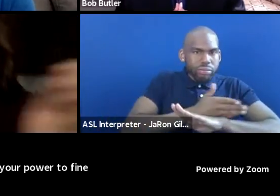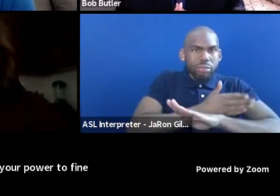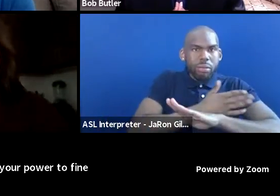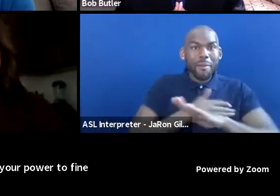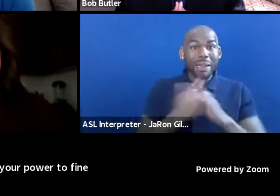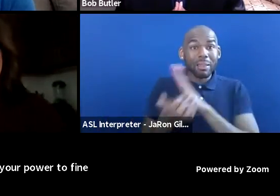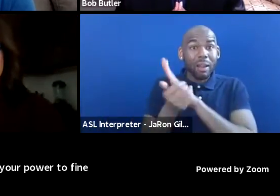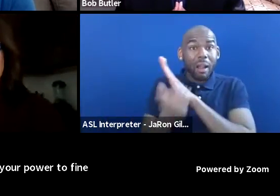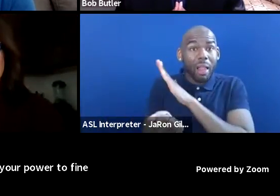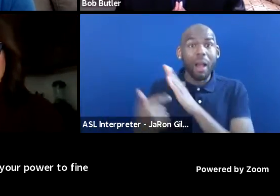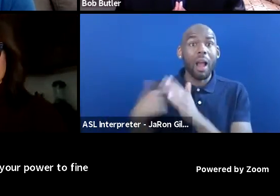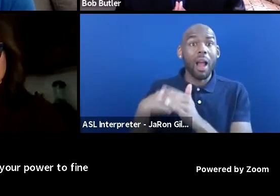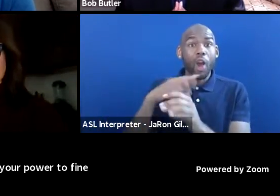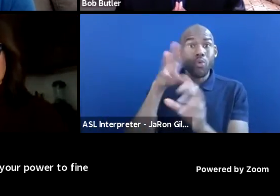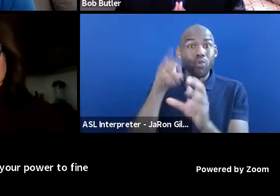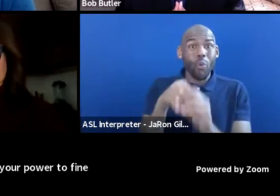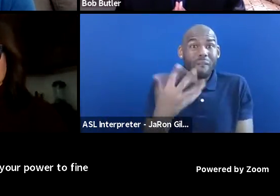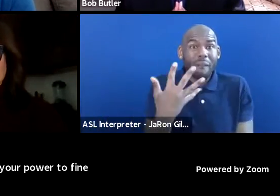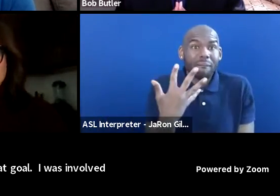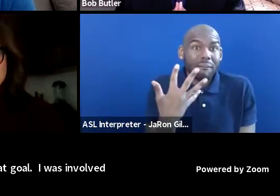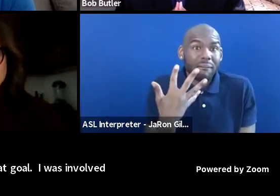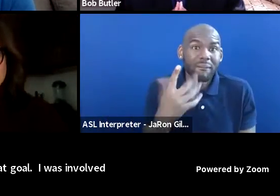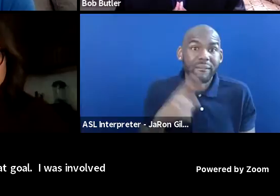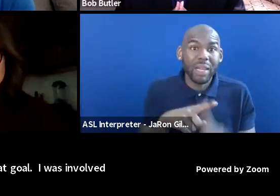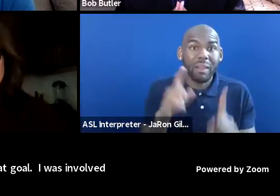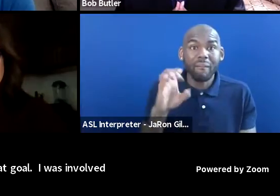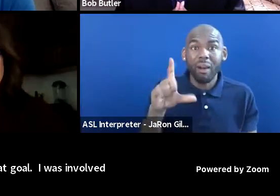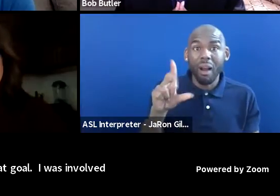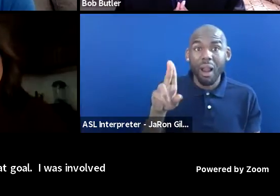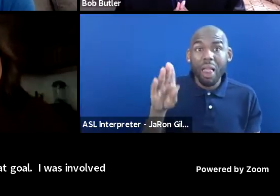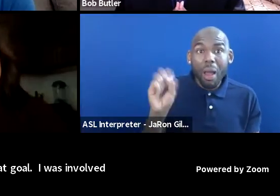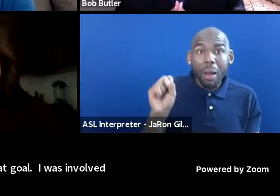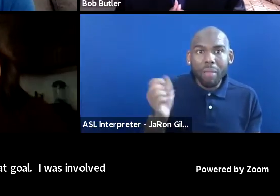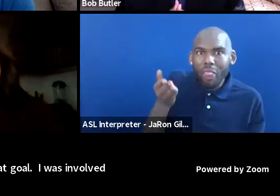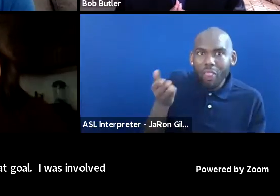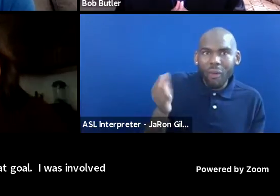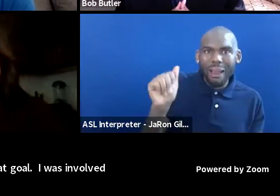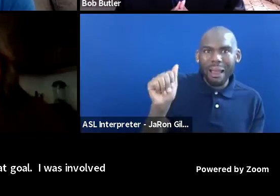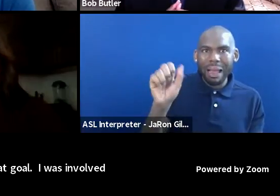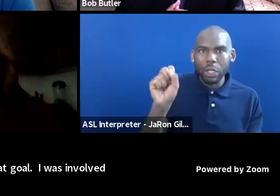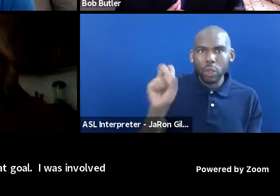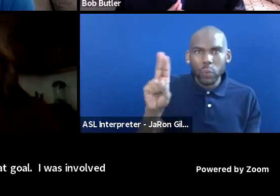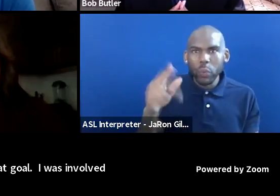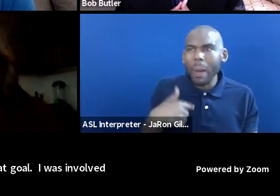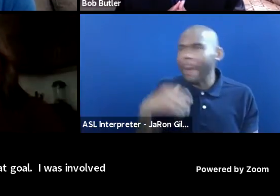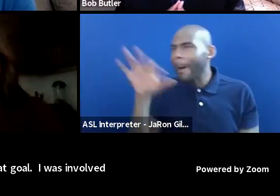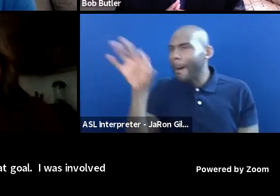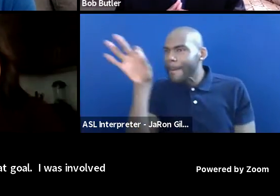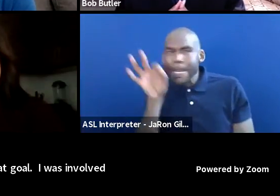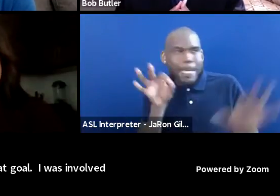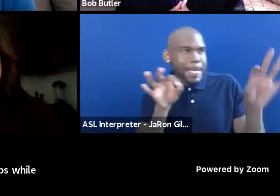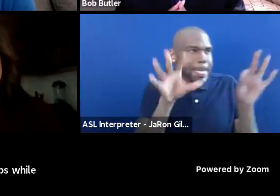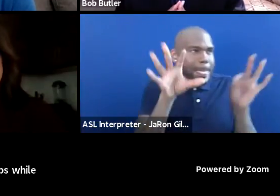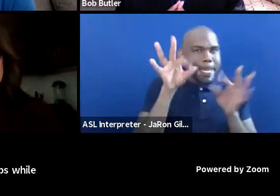involved in like 5 different clubs while I was at ASU, just trying to take a little bit from everything and really fine tune